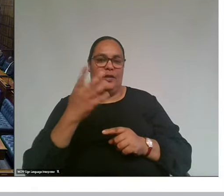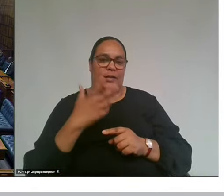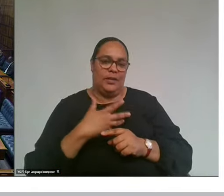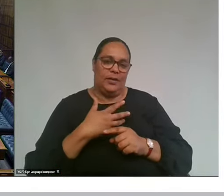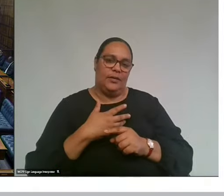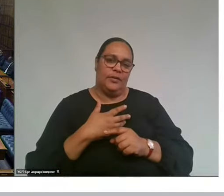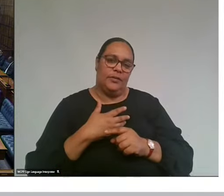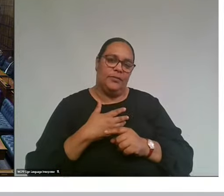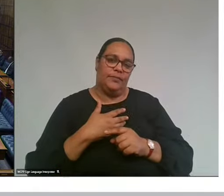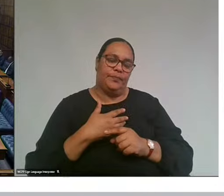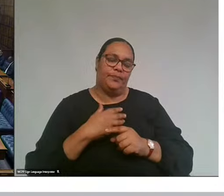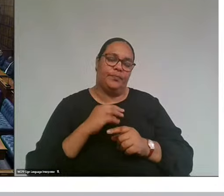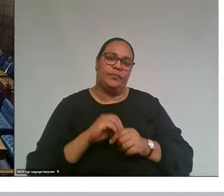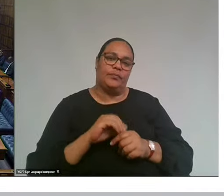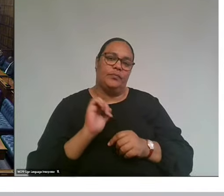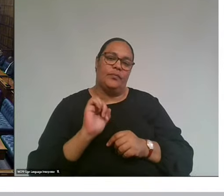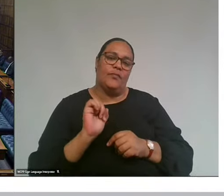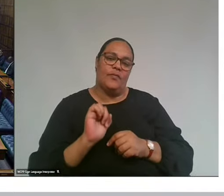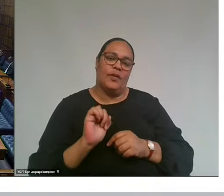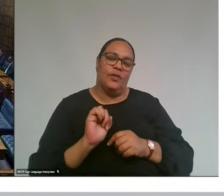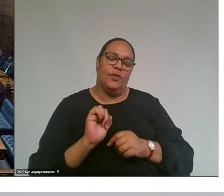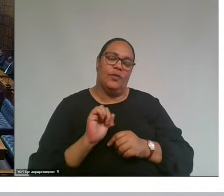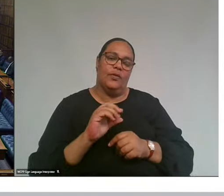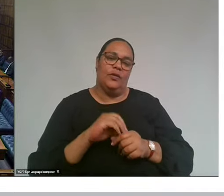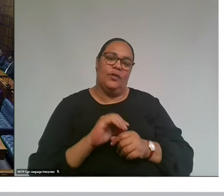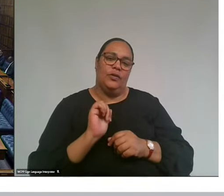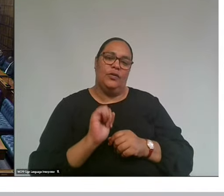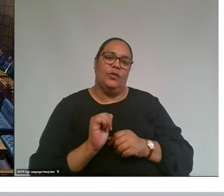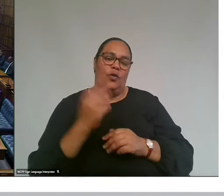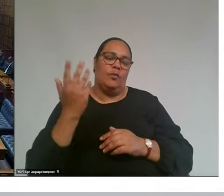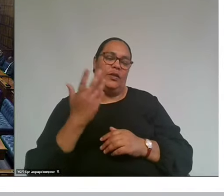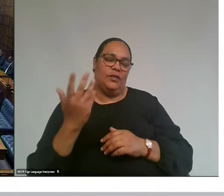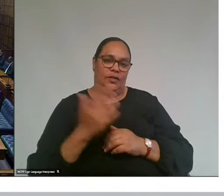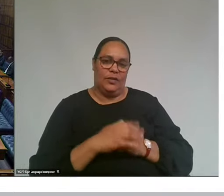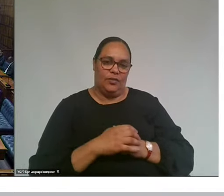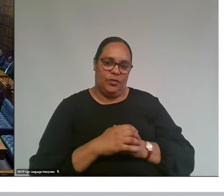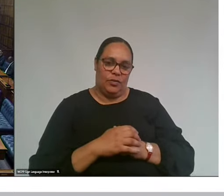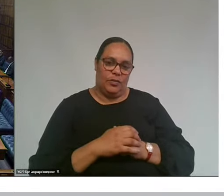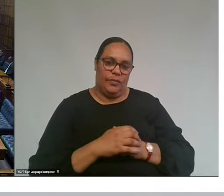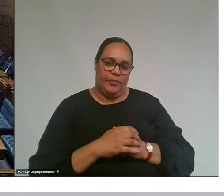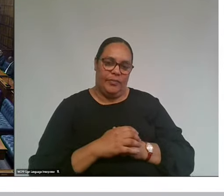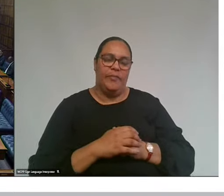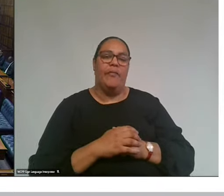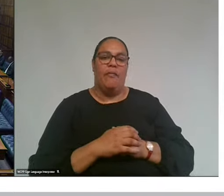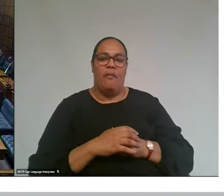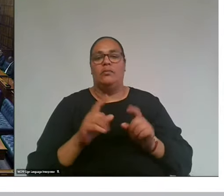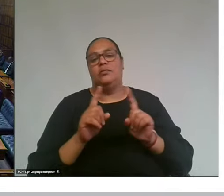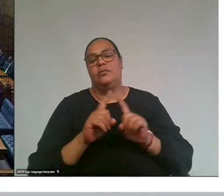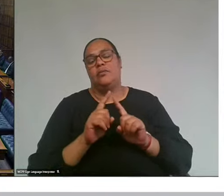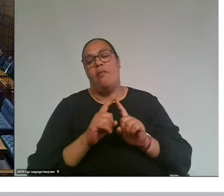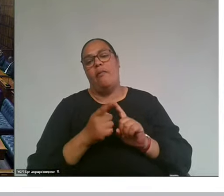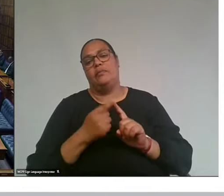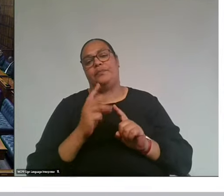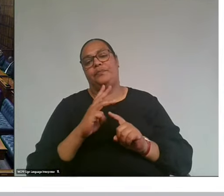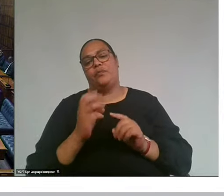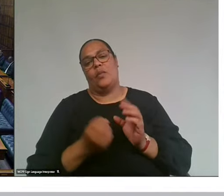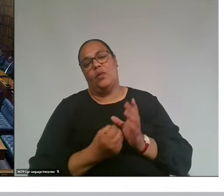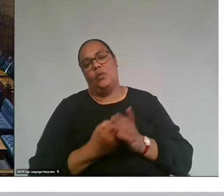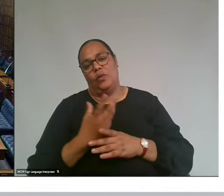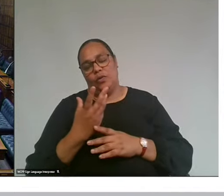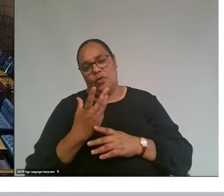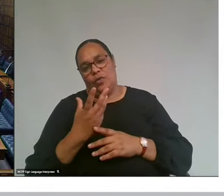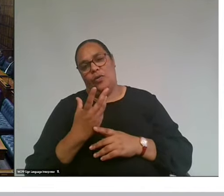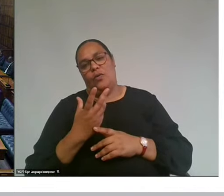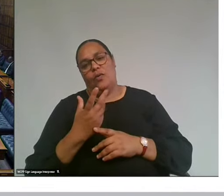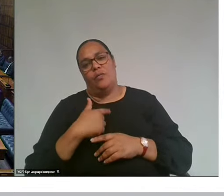indicated uh in their in their in their in their presentation and then on on on westro